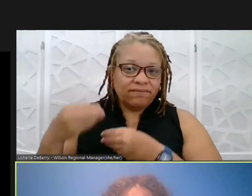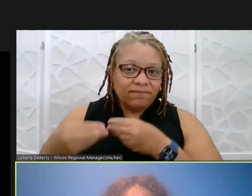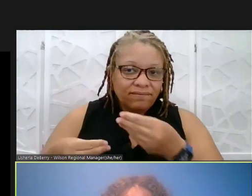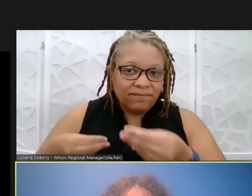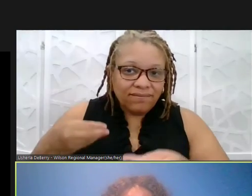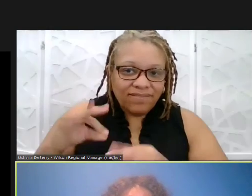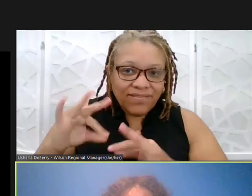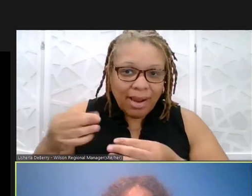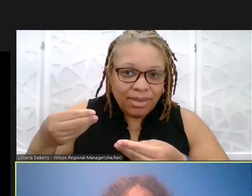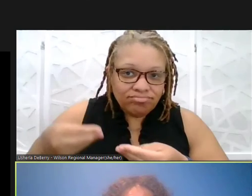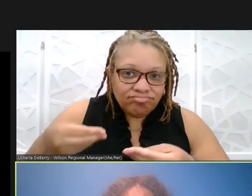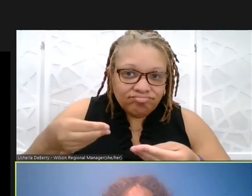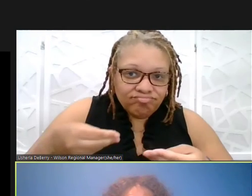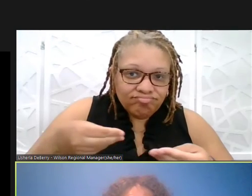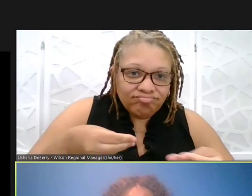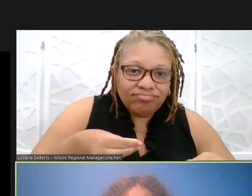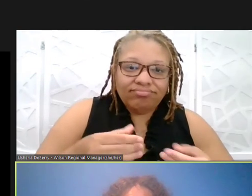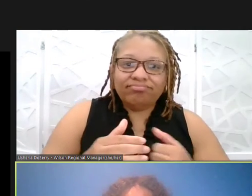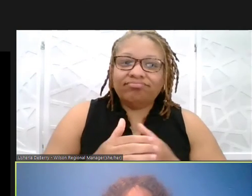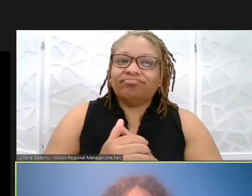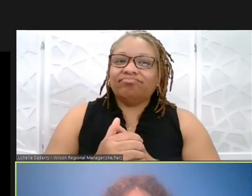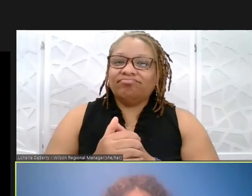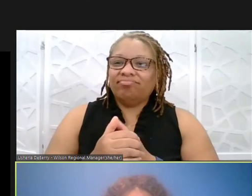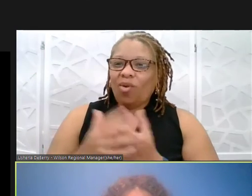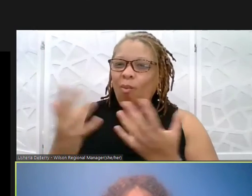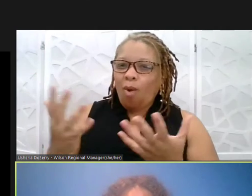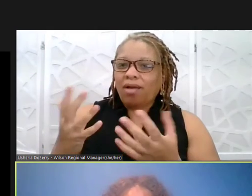Deaf history,